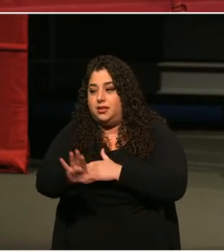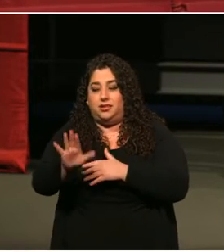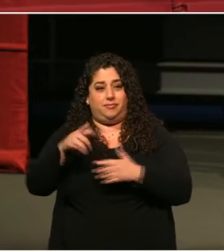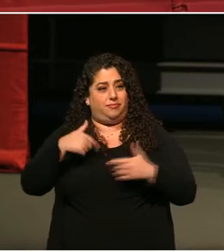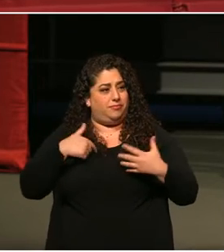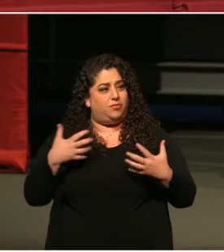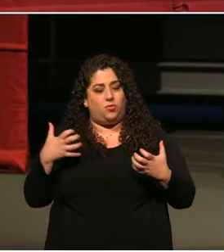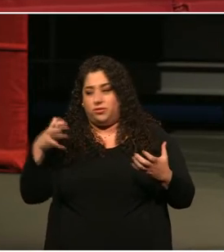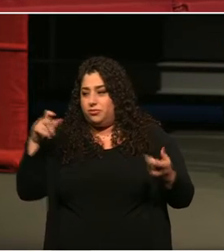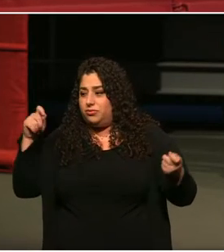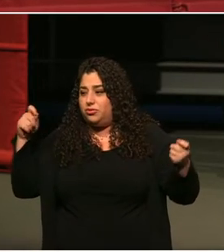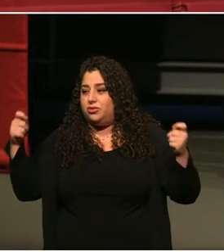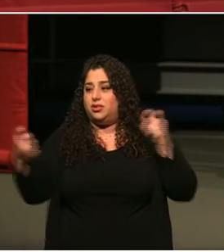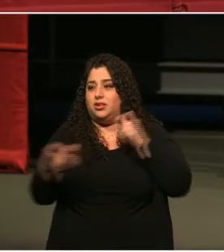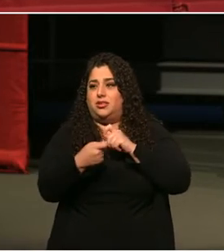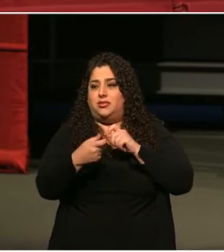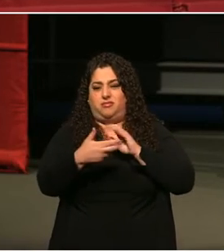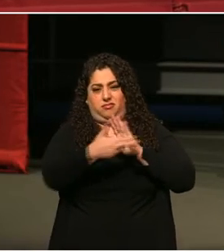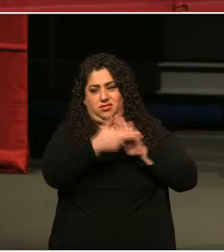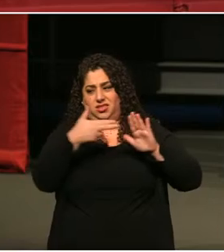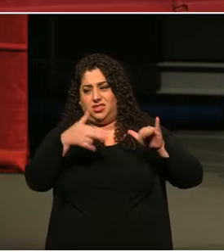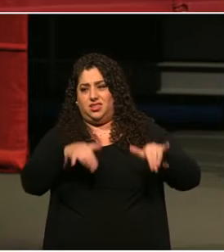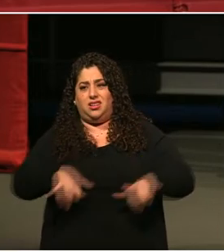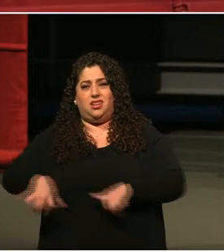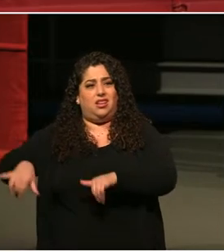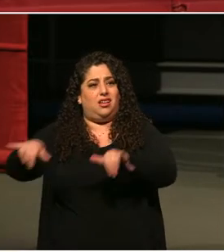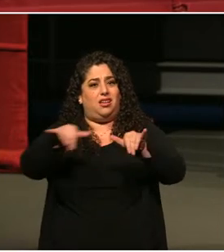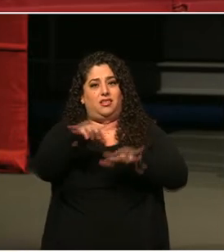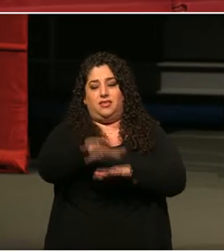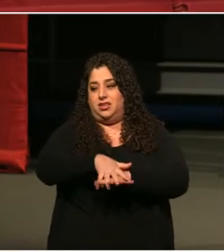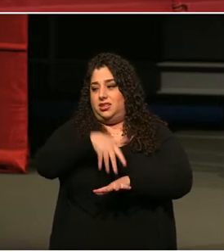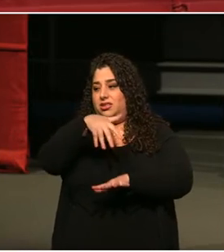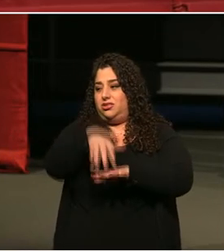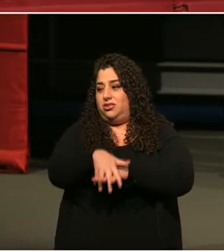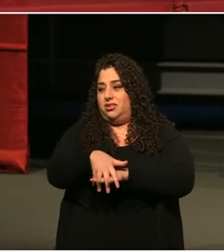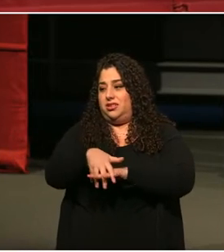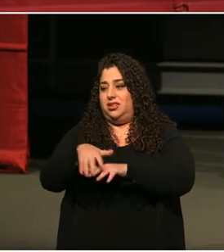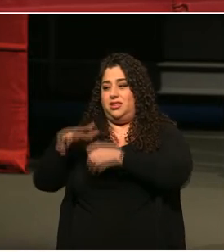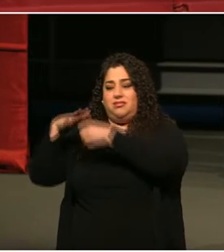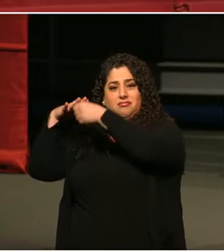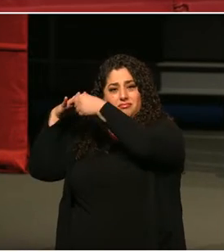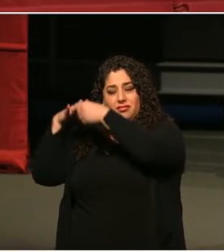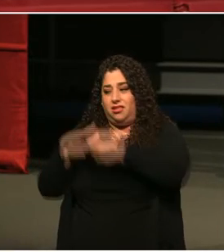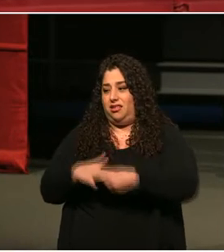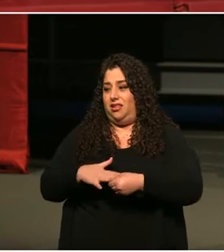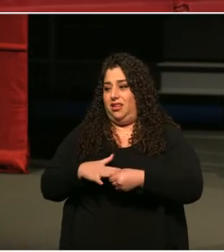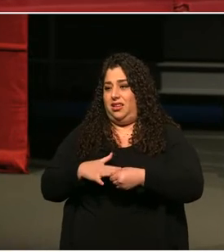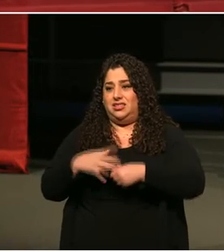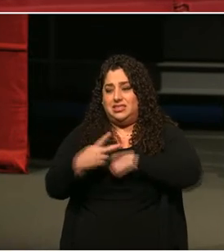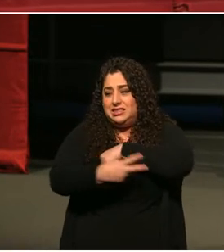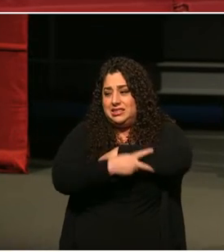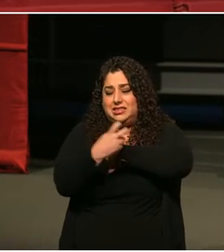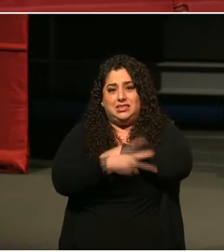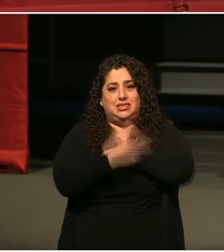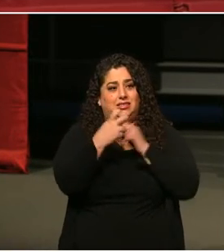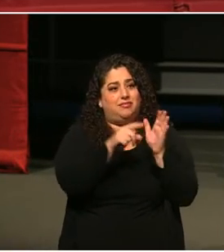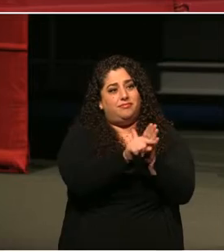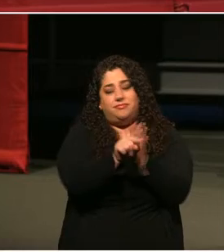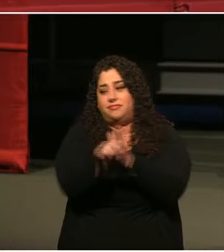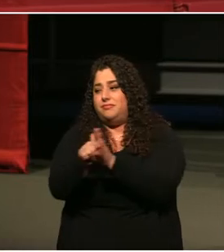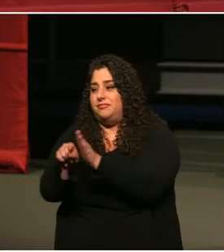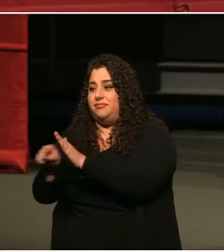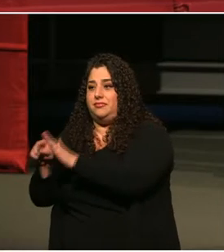Through genocide, oppression, and the unwavering efforts for Indian